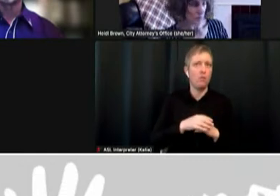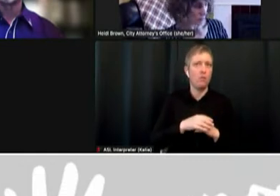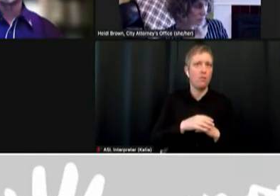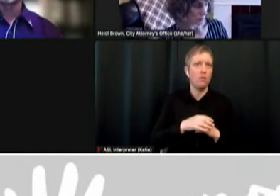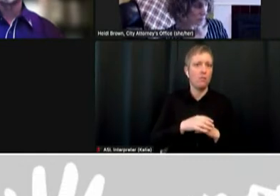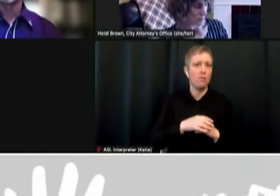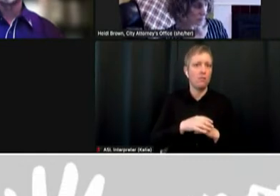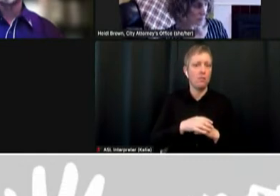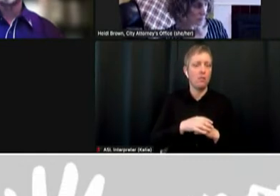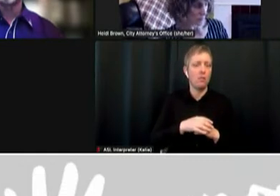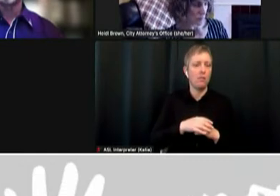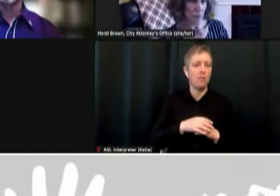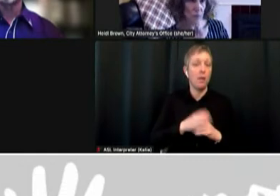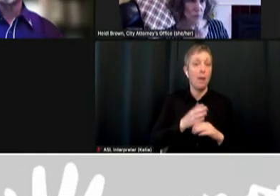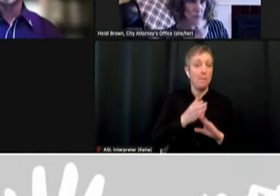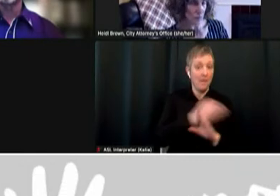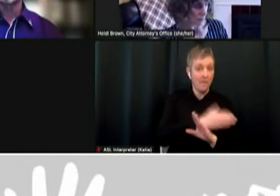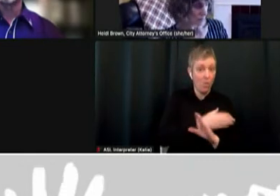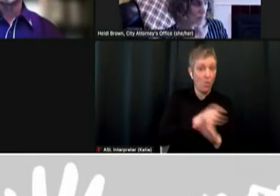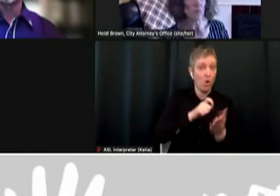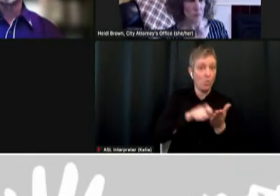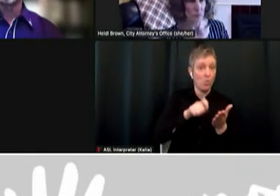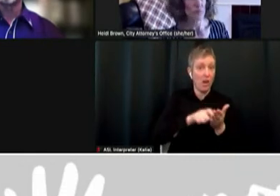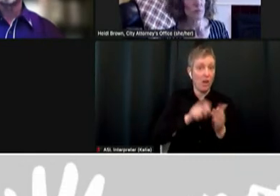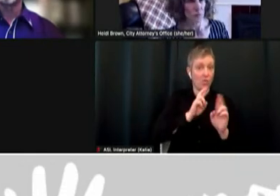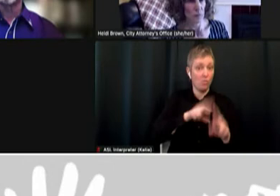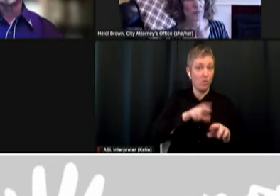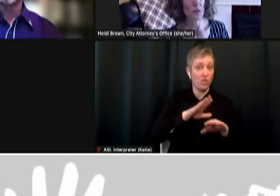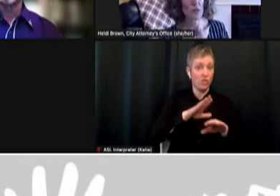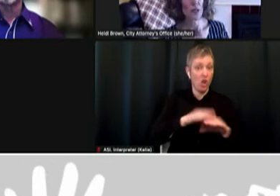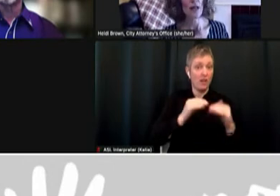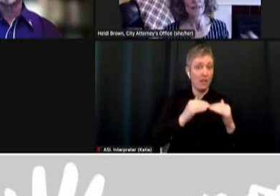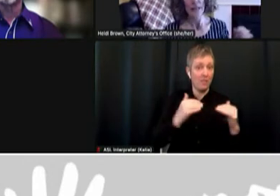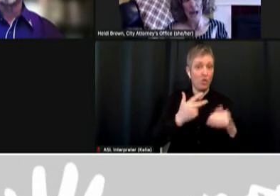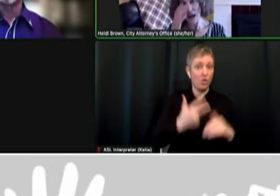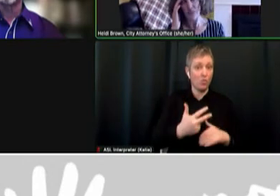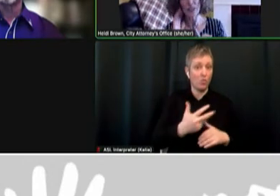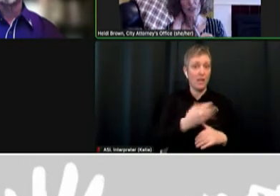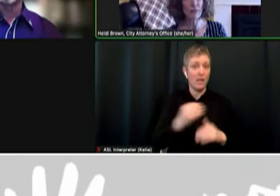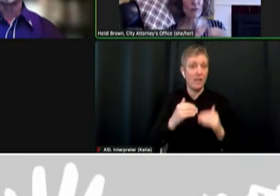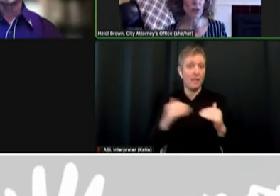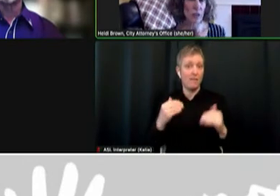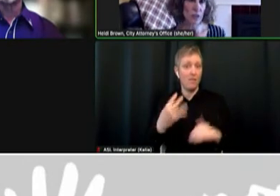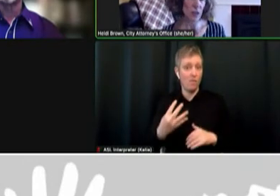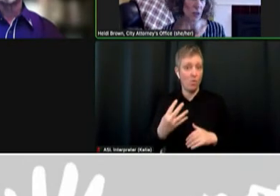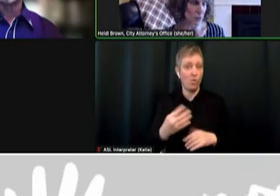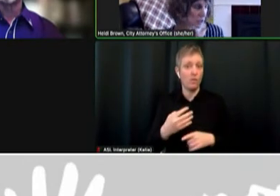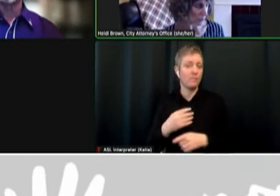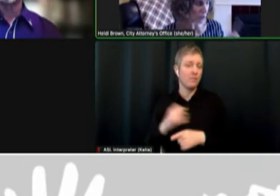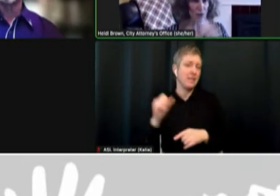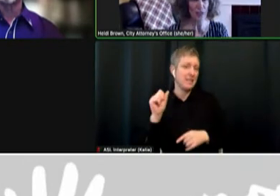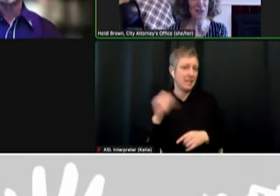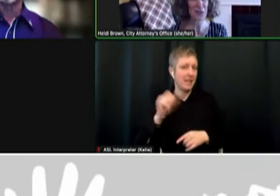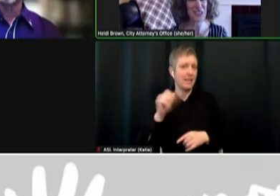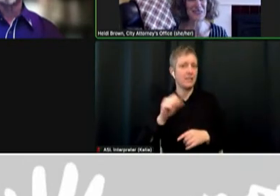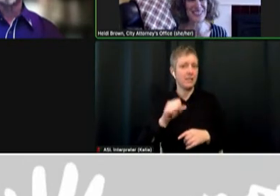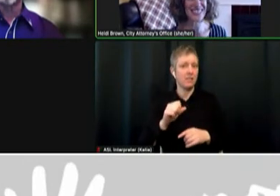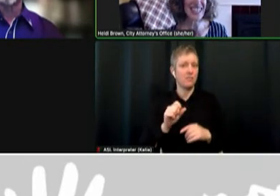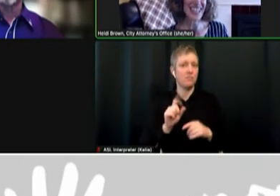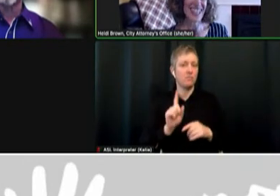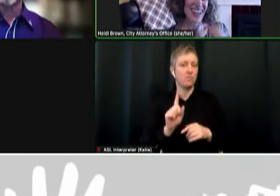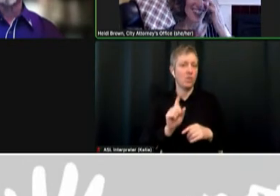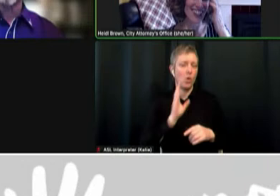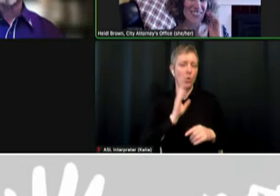before they write reports on level 3 and level 4, is that correct? Yeah, after they give the full, so I'm gonna start with your second question